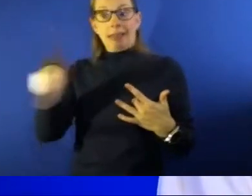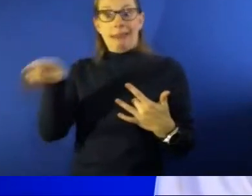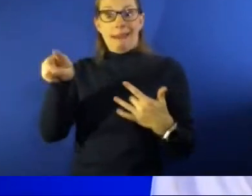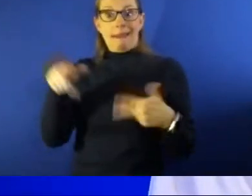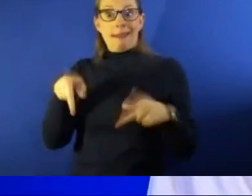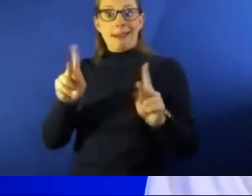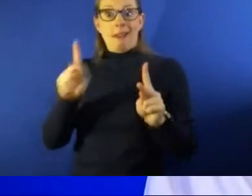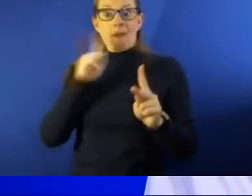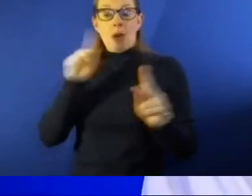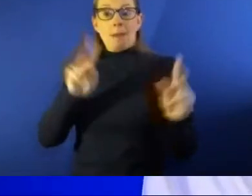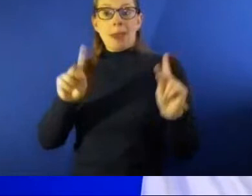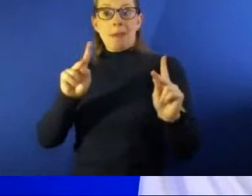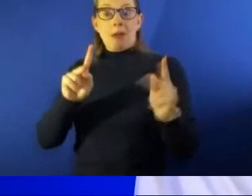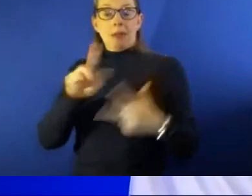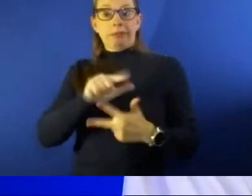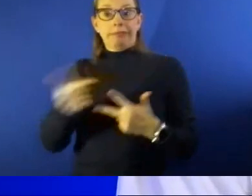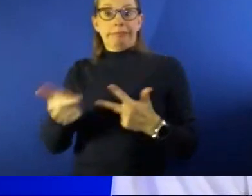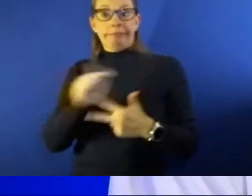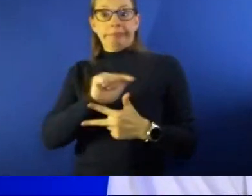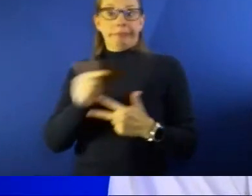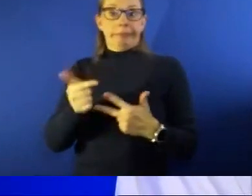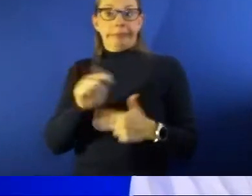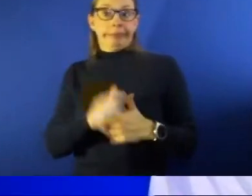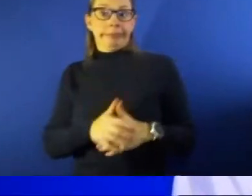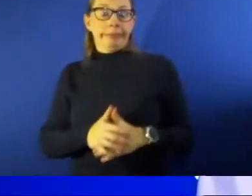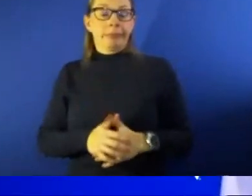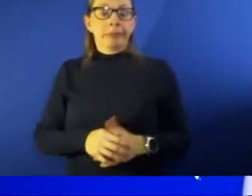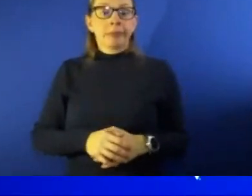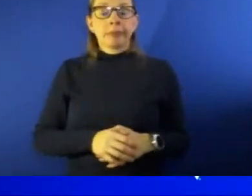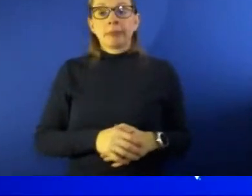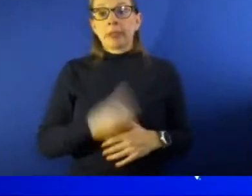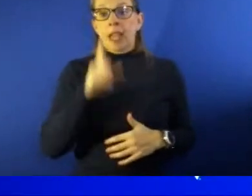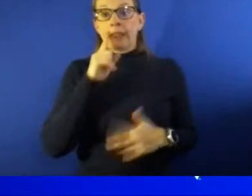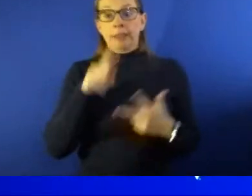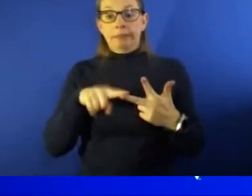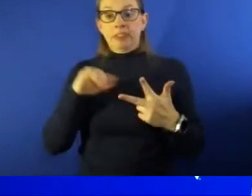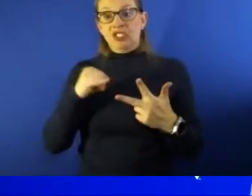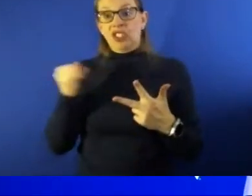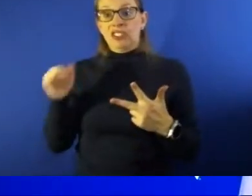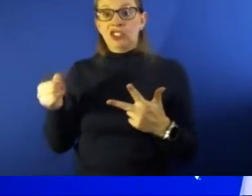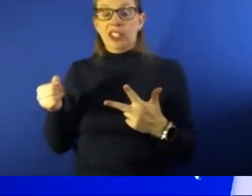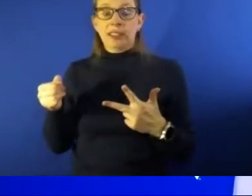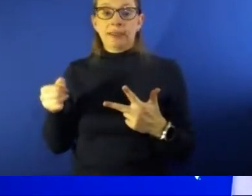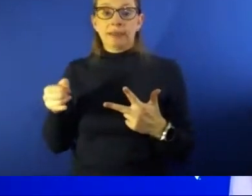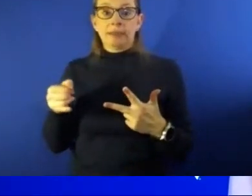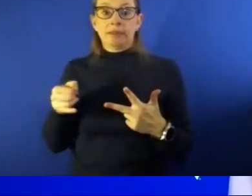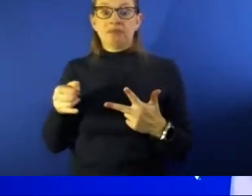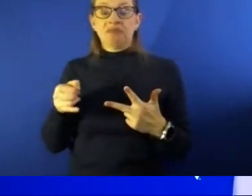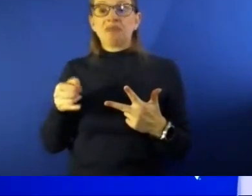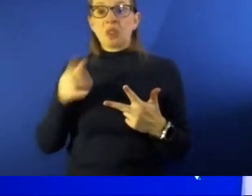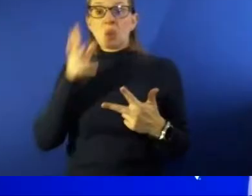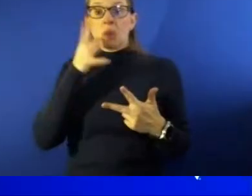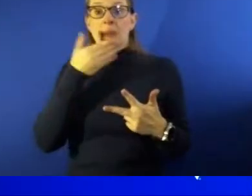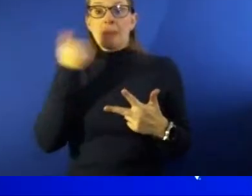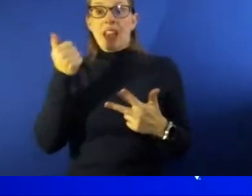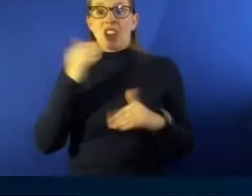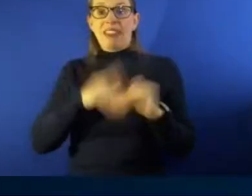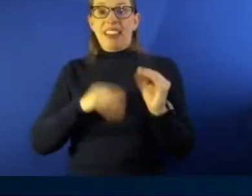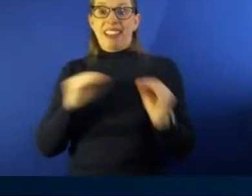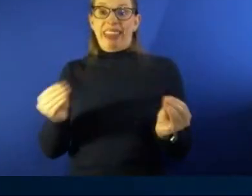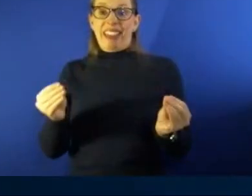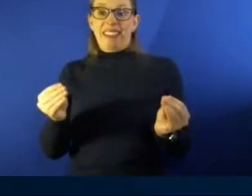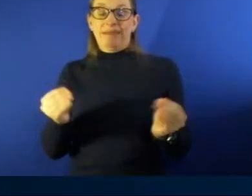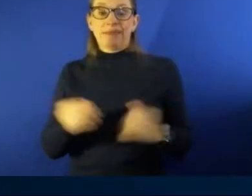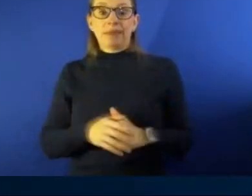and match, and certainly would say that I think getting a Johnson & Johnson is going to be better than not getting anything. Carla has